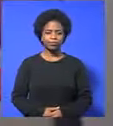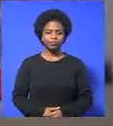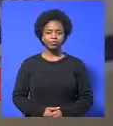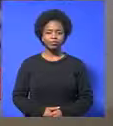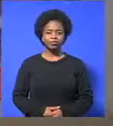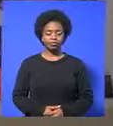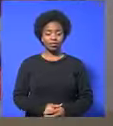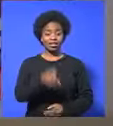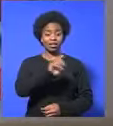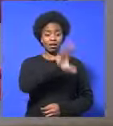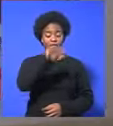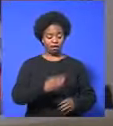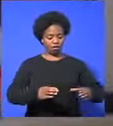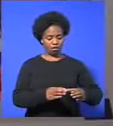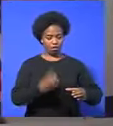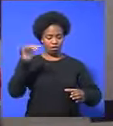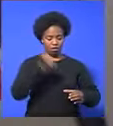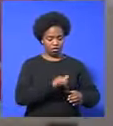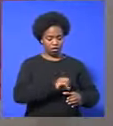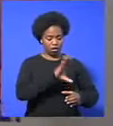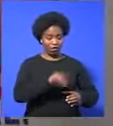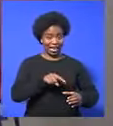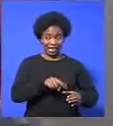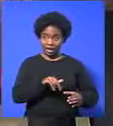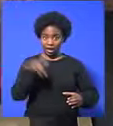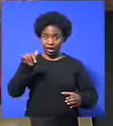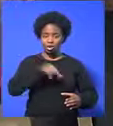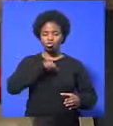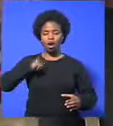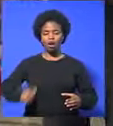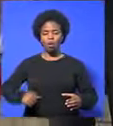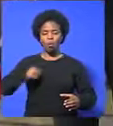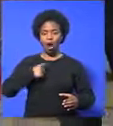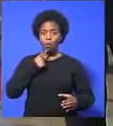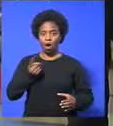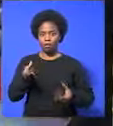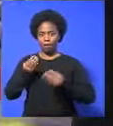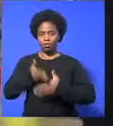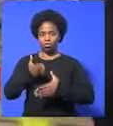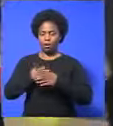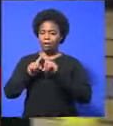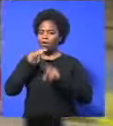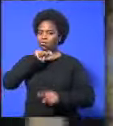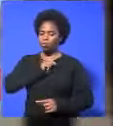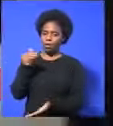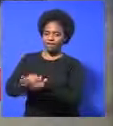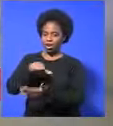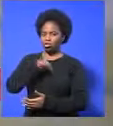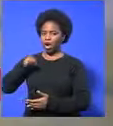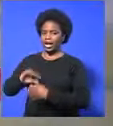A group of South African teachers arrives home after being lured to China with false promises of work permits and